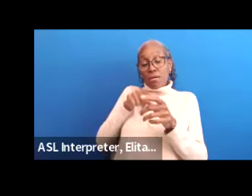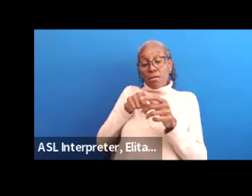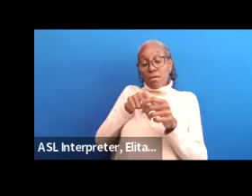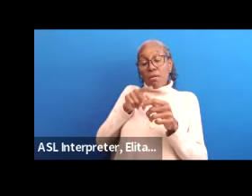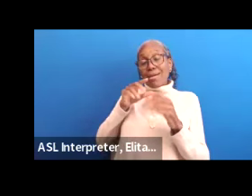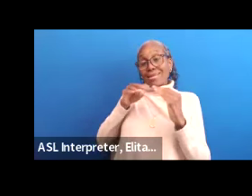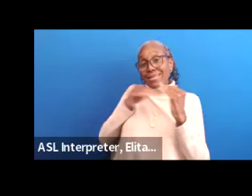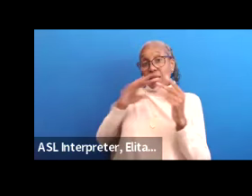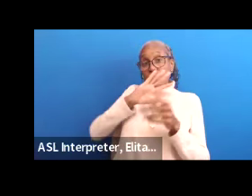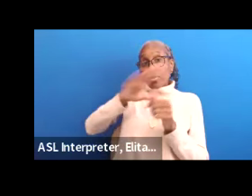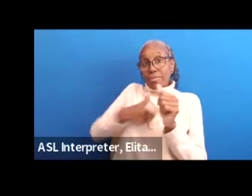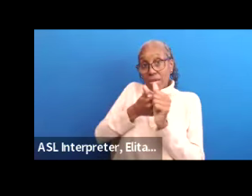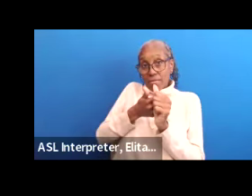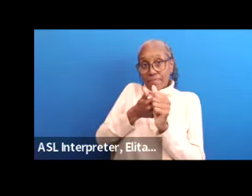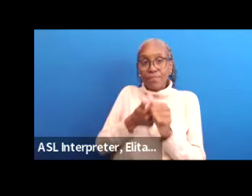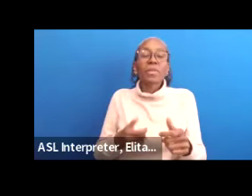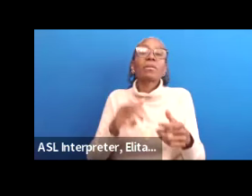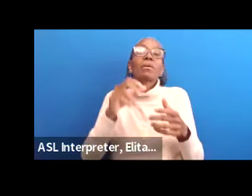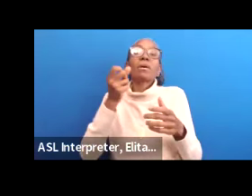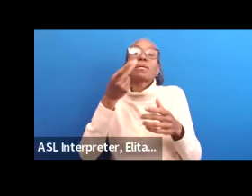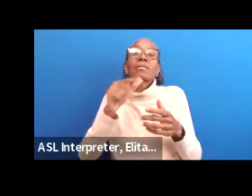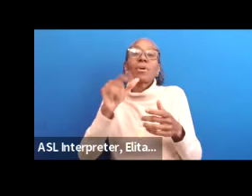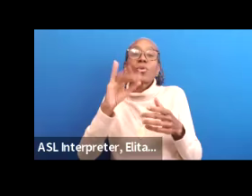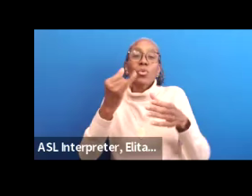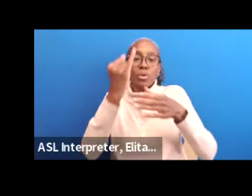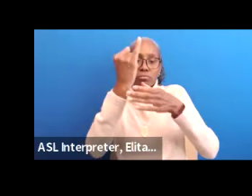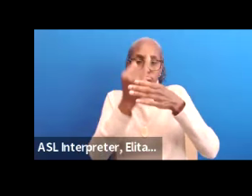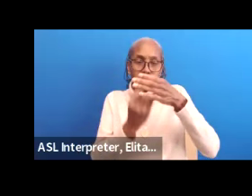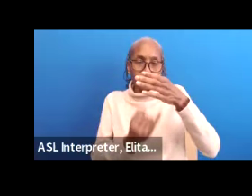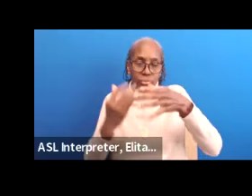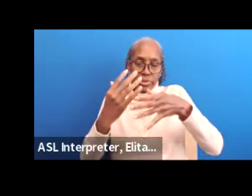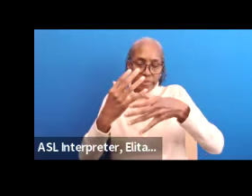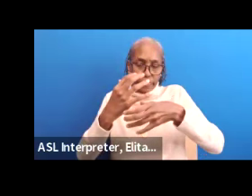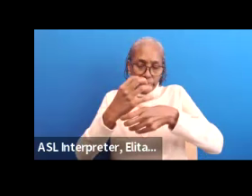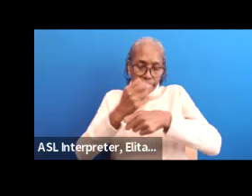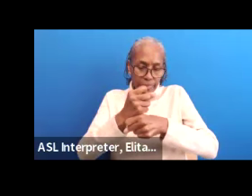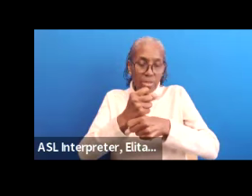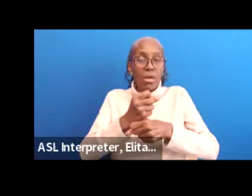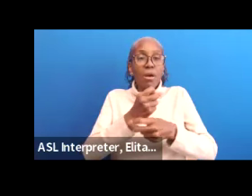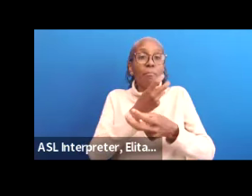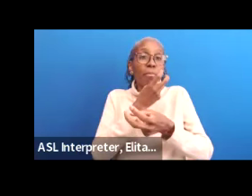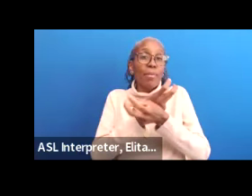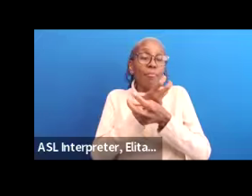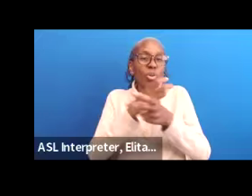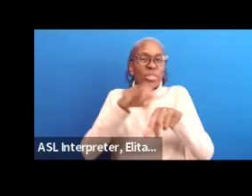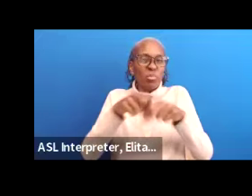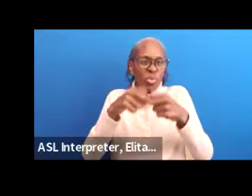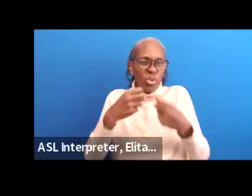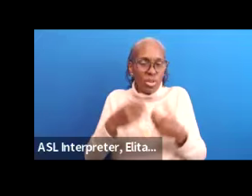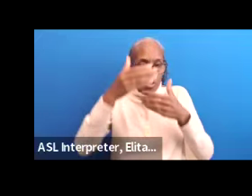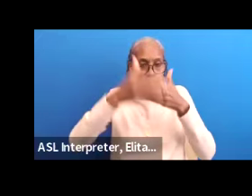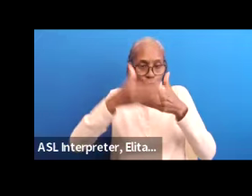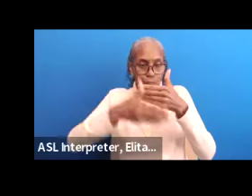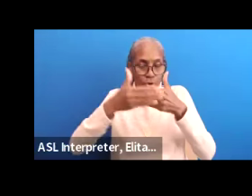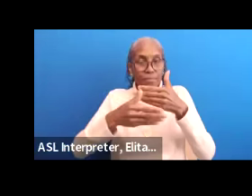shows the spinal cord compressed by broken bones in the front. The broken bones in the